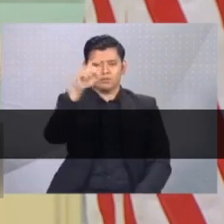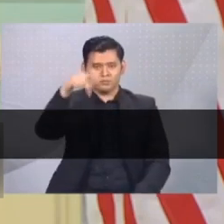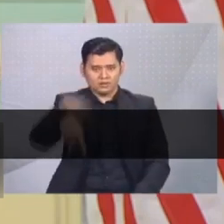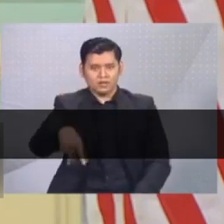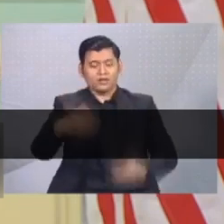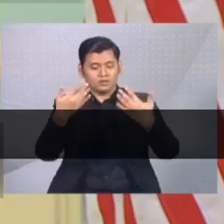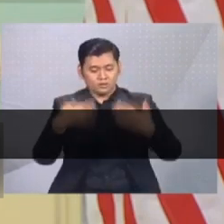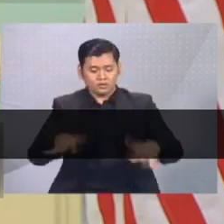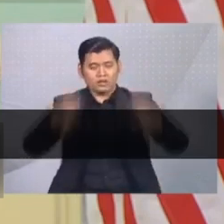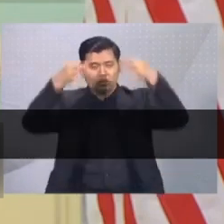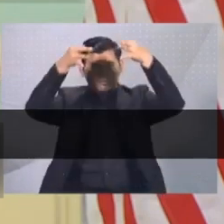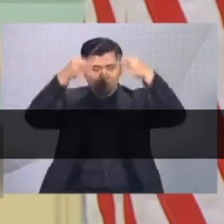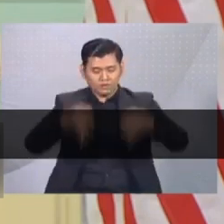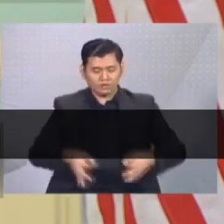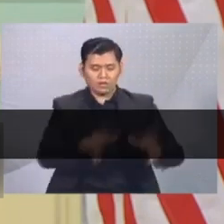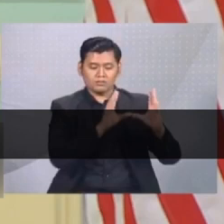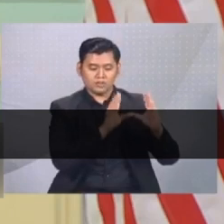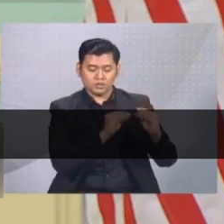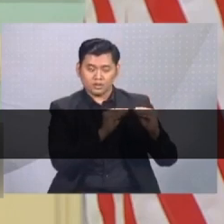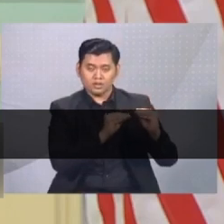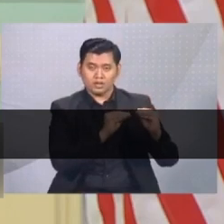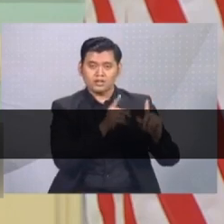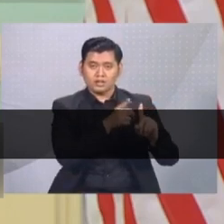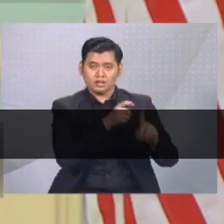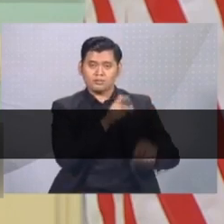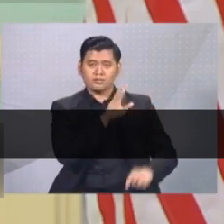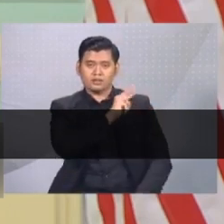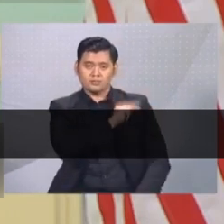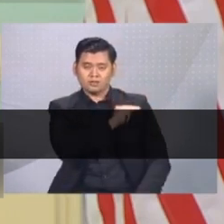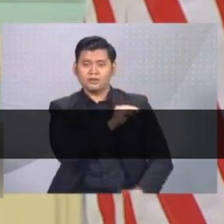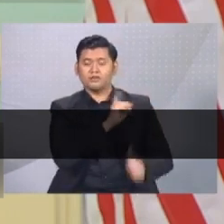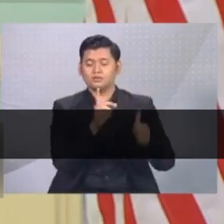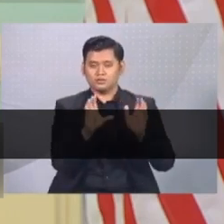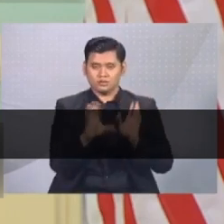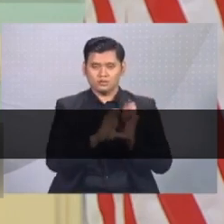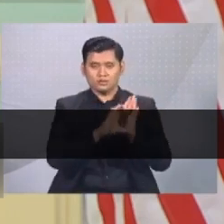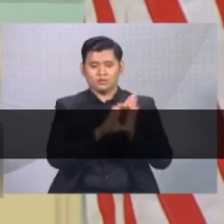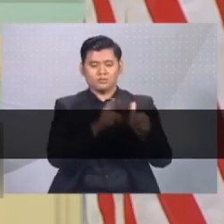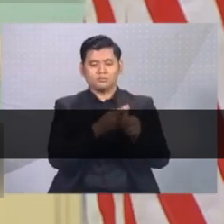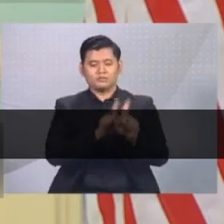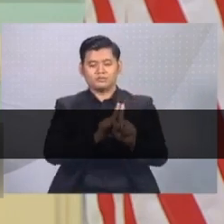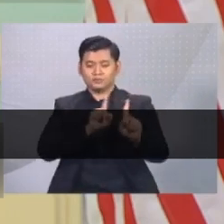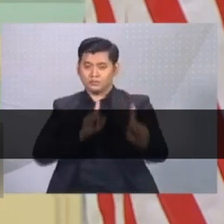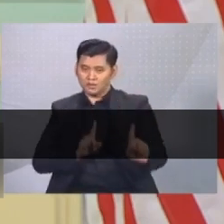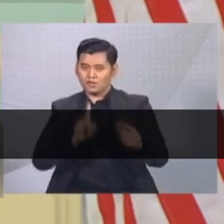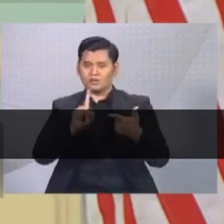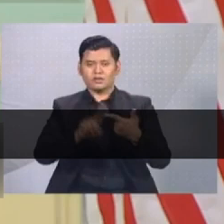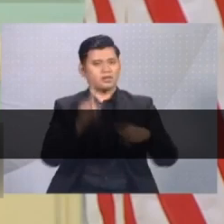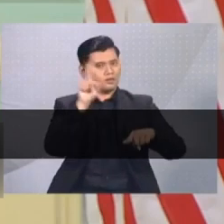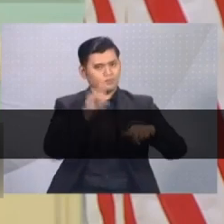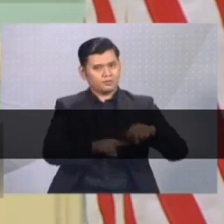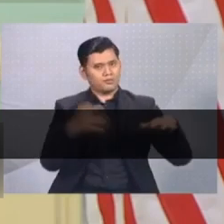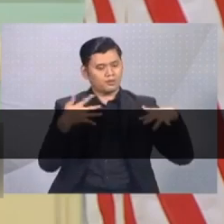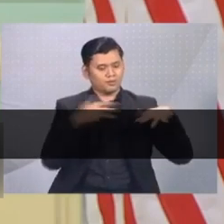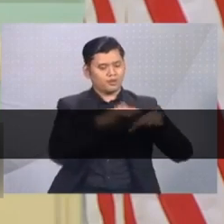diputuskan di dalam mesyuarat tersebut, terutamanya mengenai penjarakan sosial, tidak membolehkan perhimpunan yang